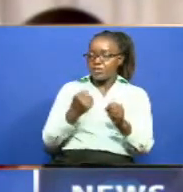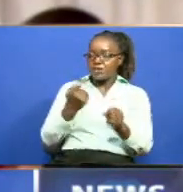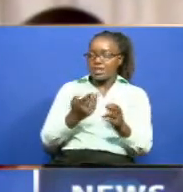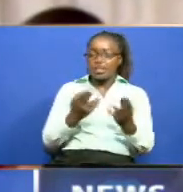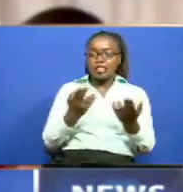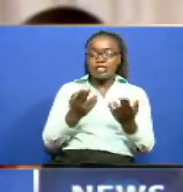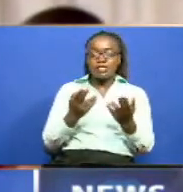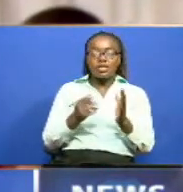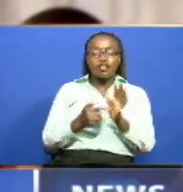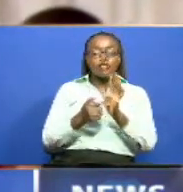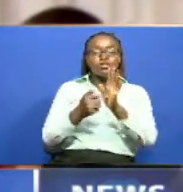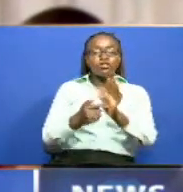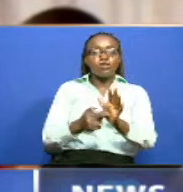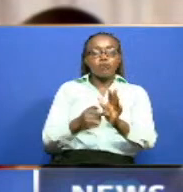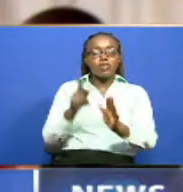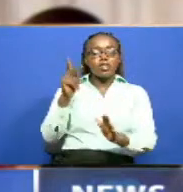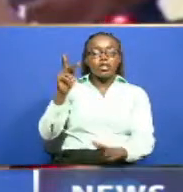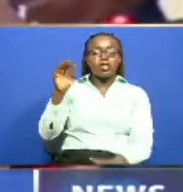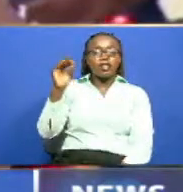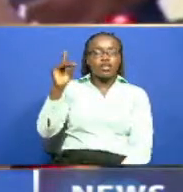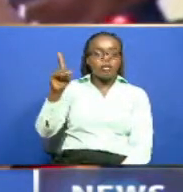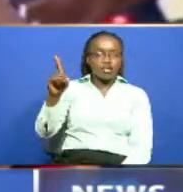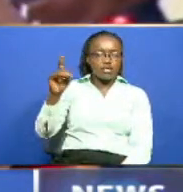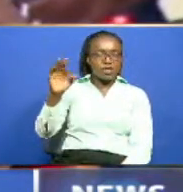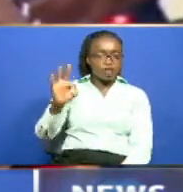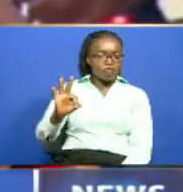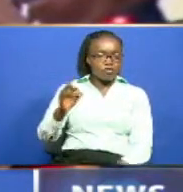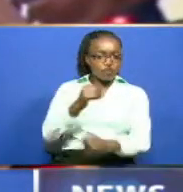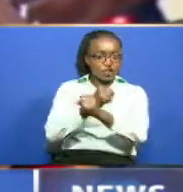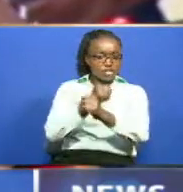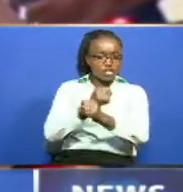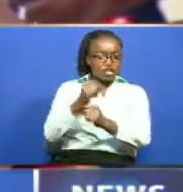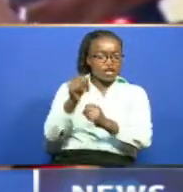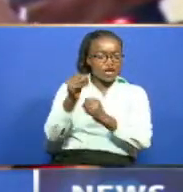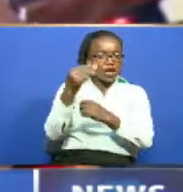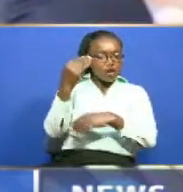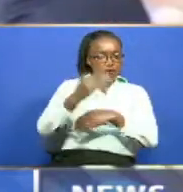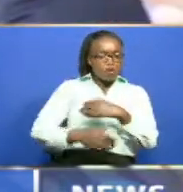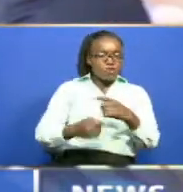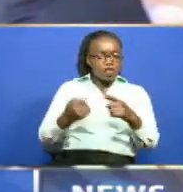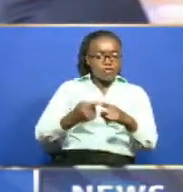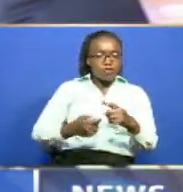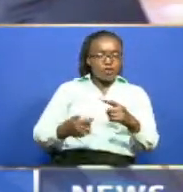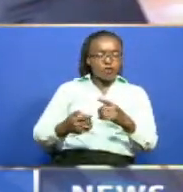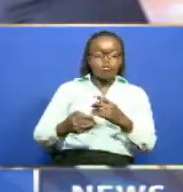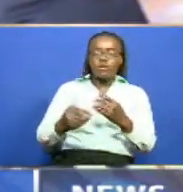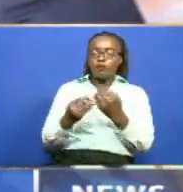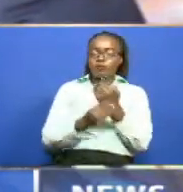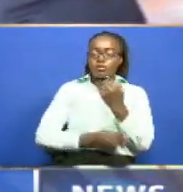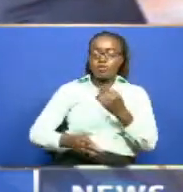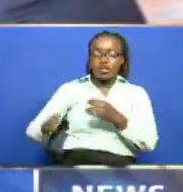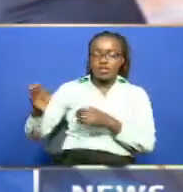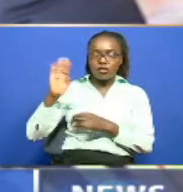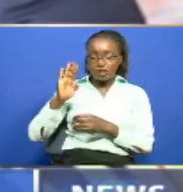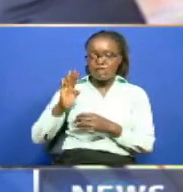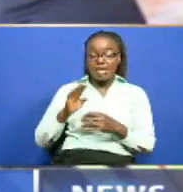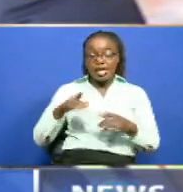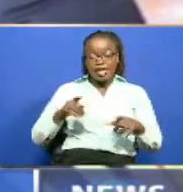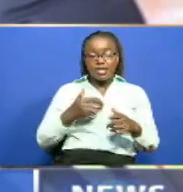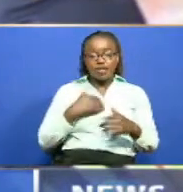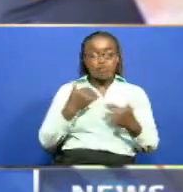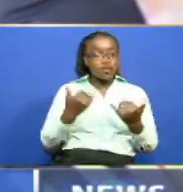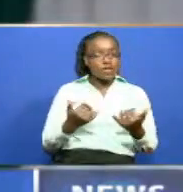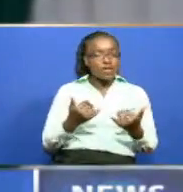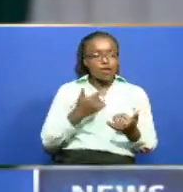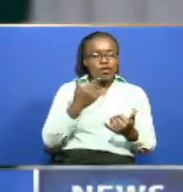contribution played by the Kenya Defence Forces in protecting the territory from insurgency. Let me at this point note